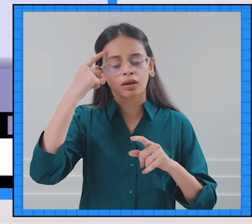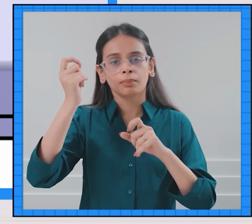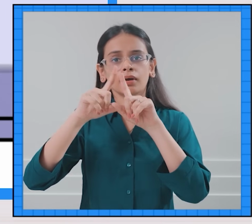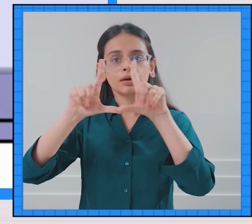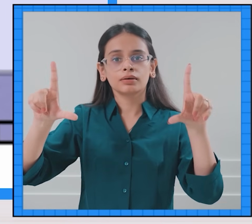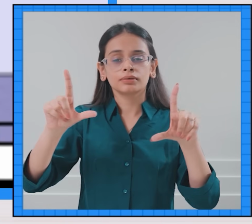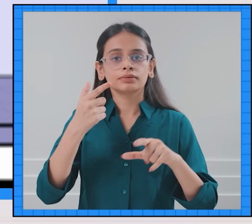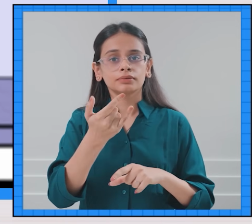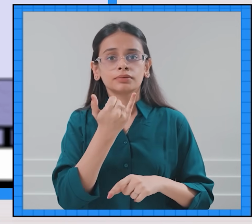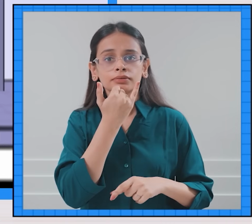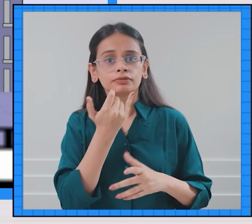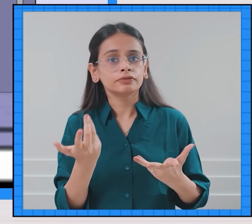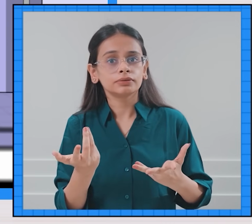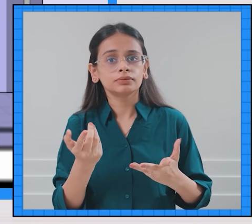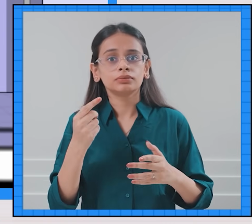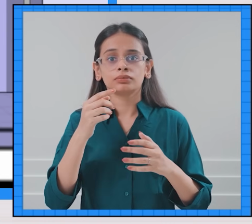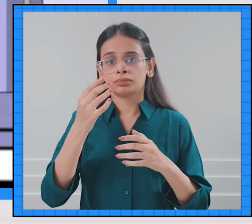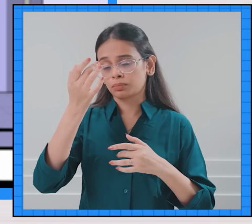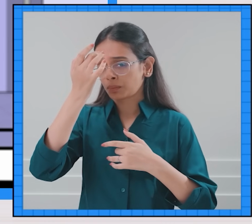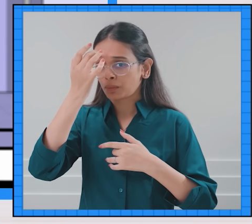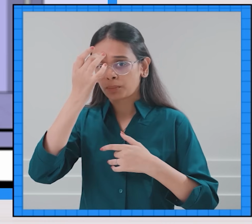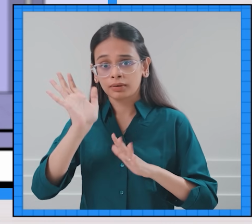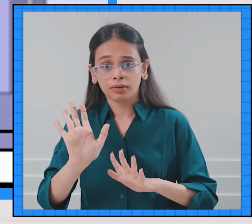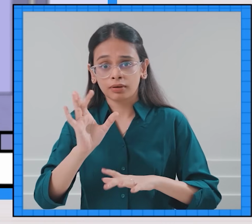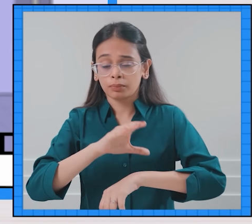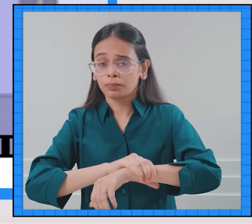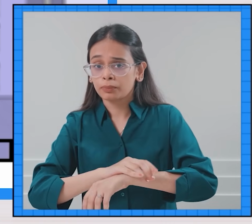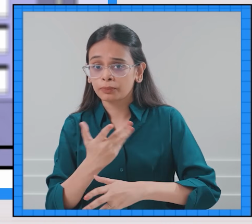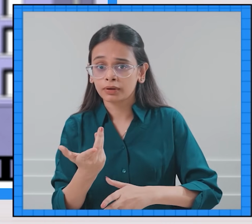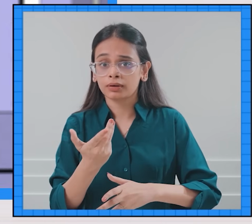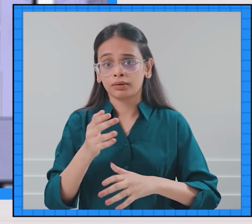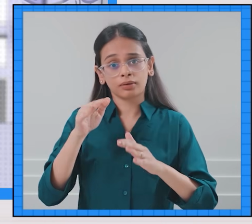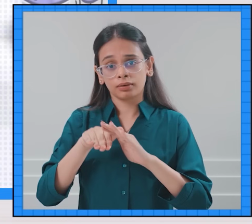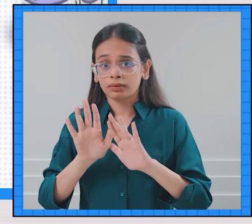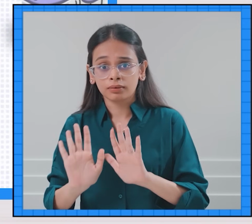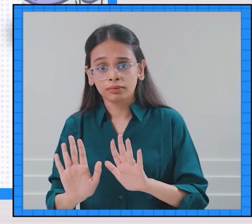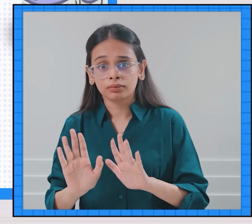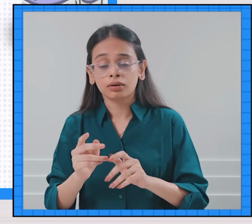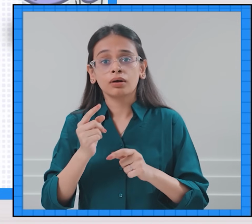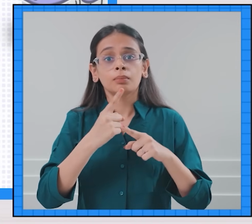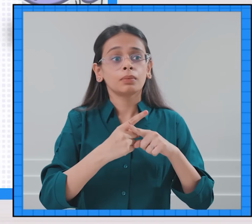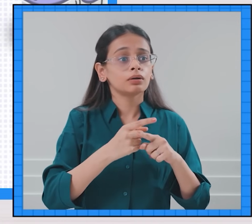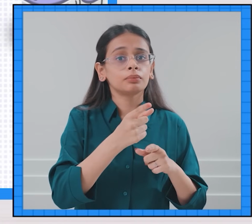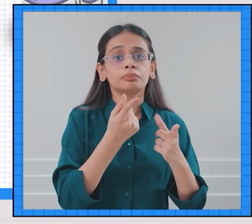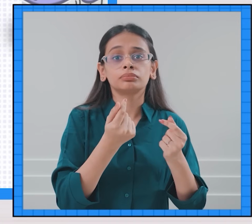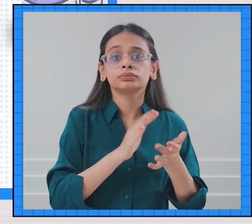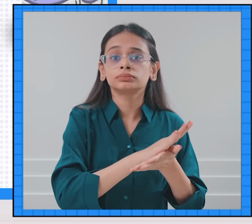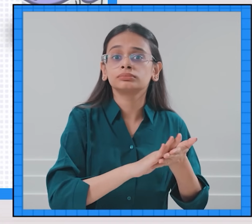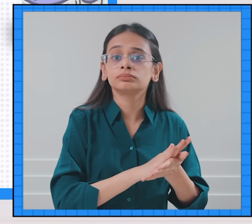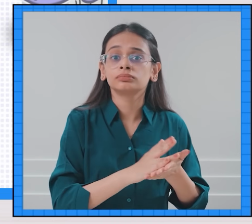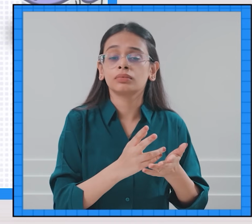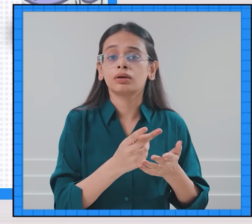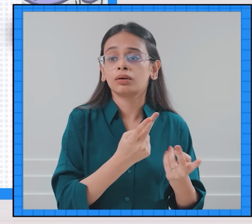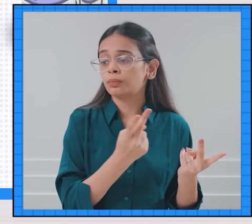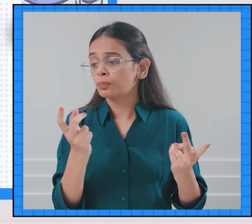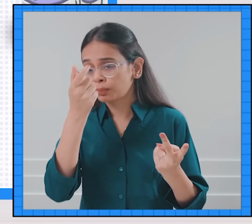an emergency situation, you're already under significant stress because of the circumstance you are in. If you don't have the money to deal